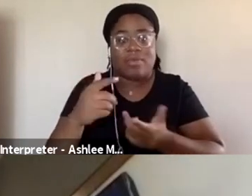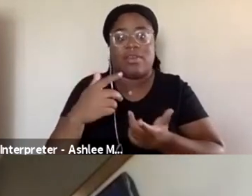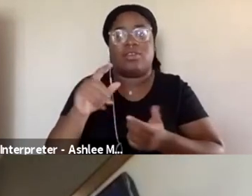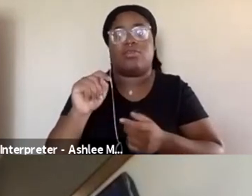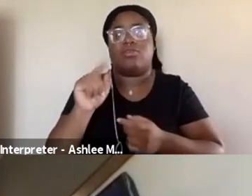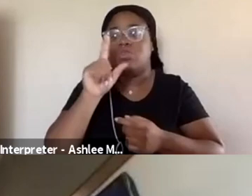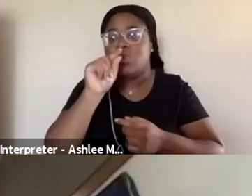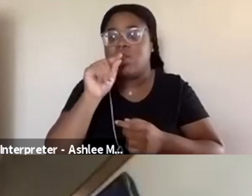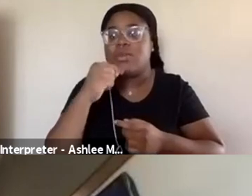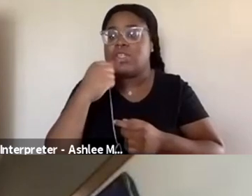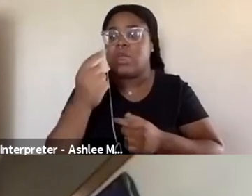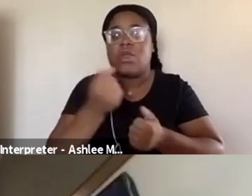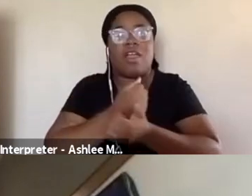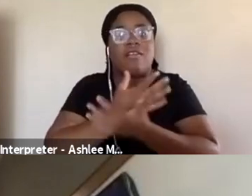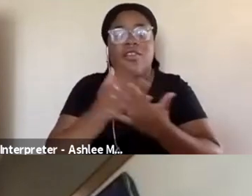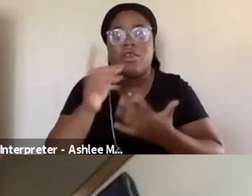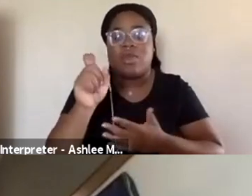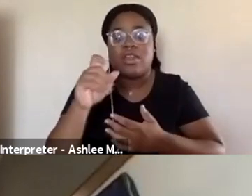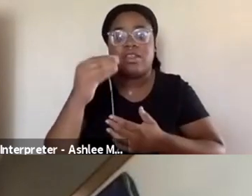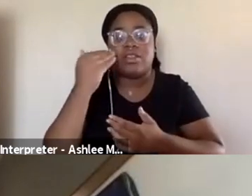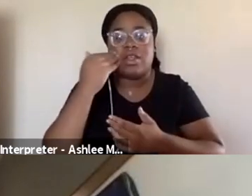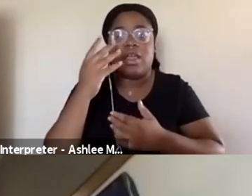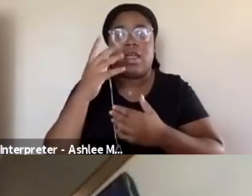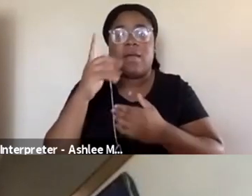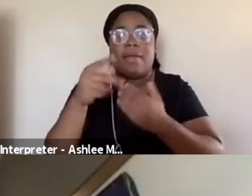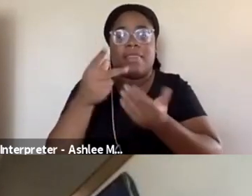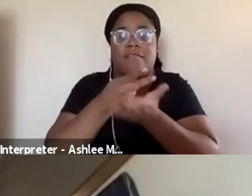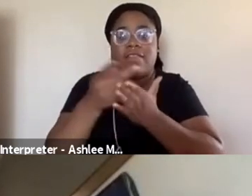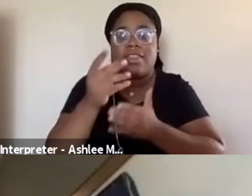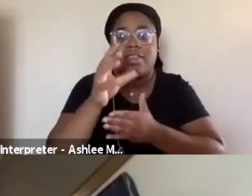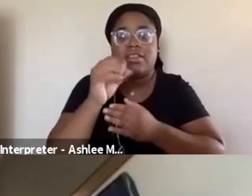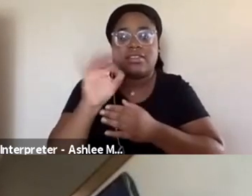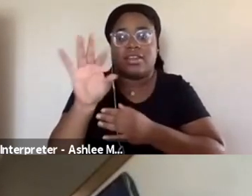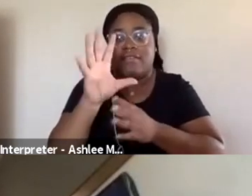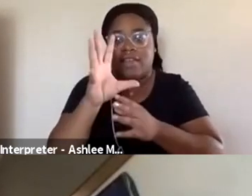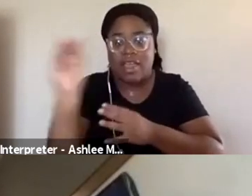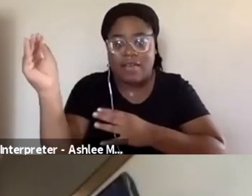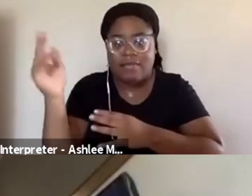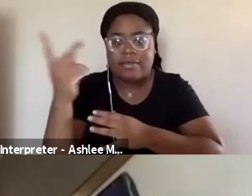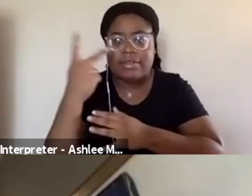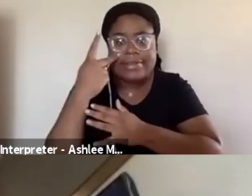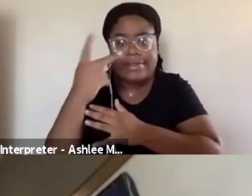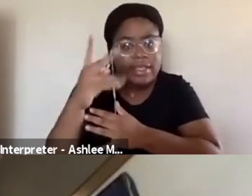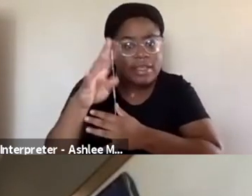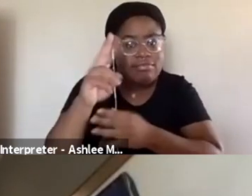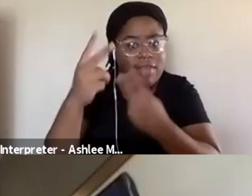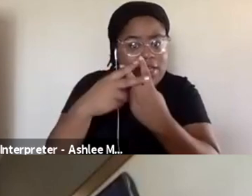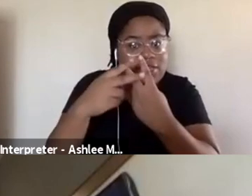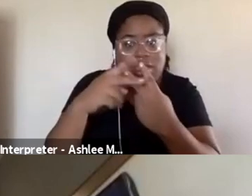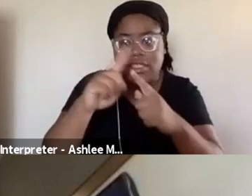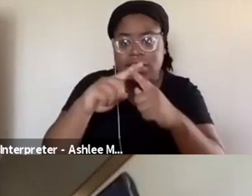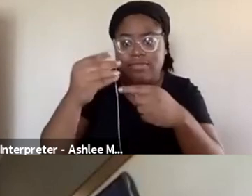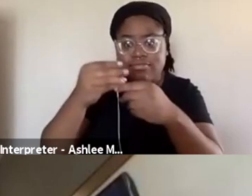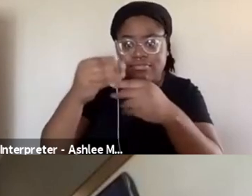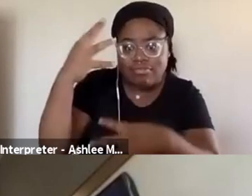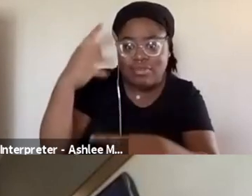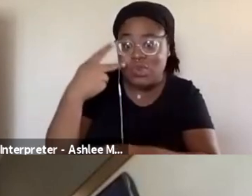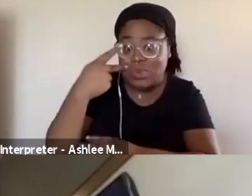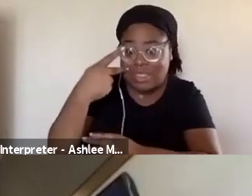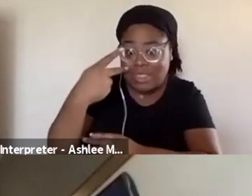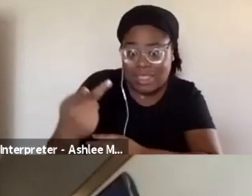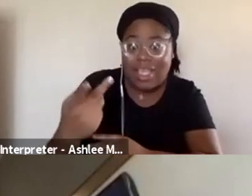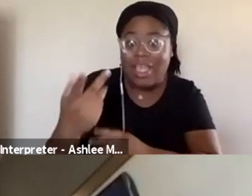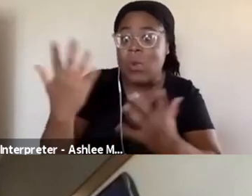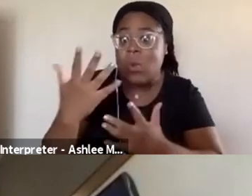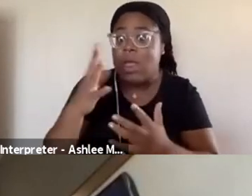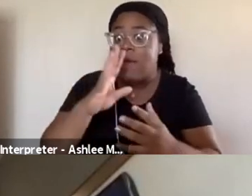will tell you everything that you need to know about the failings of your company. If you just go on Twitter, check out some of these threads every once in a while, you can go in there and you can actually see what